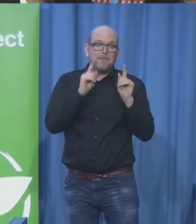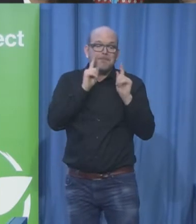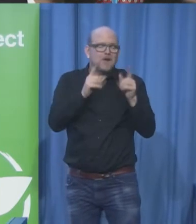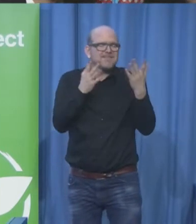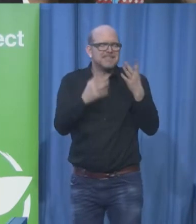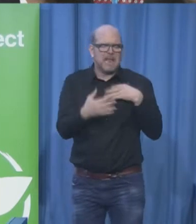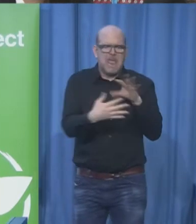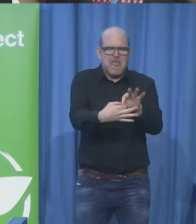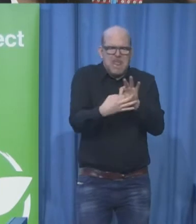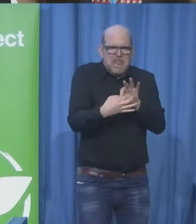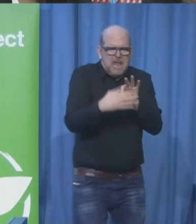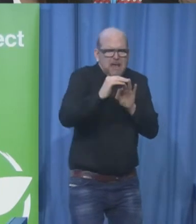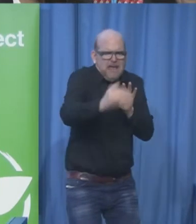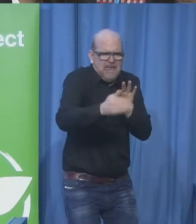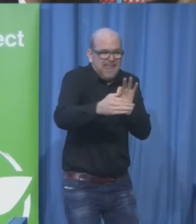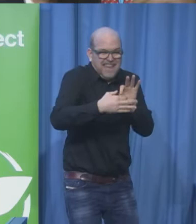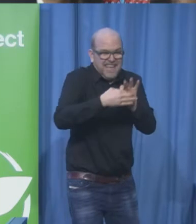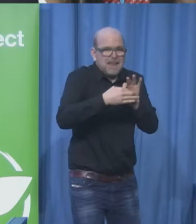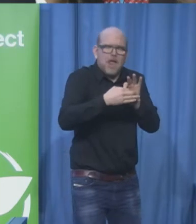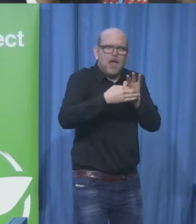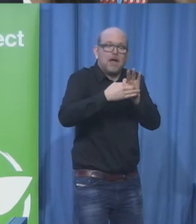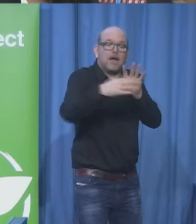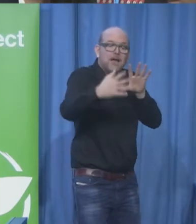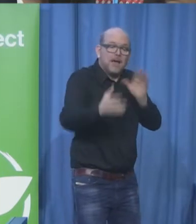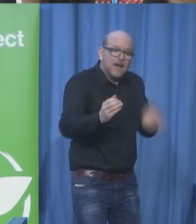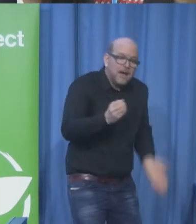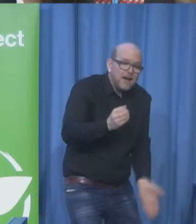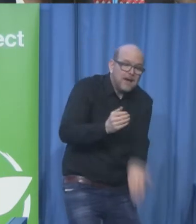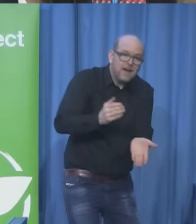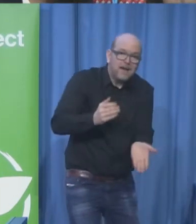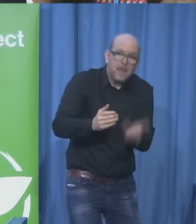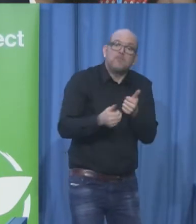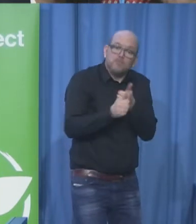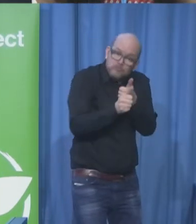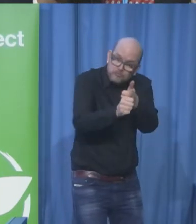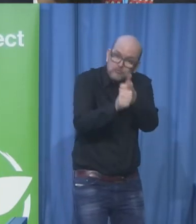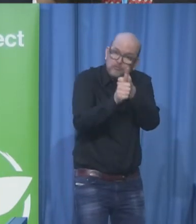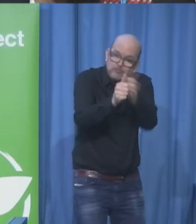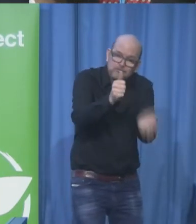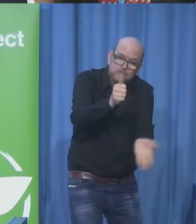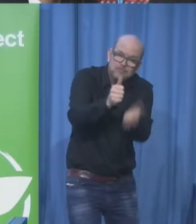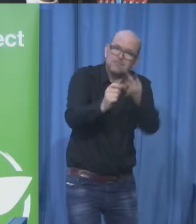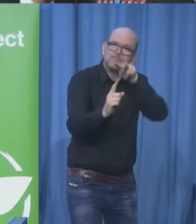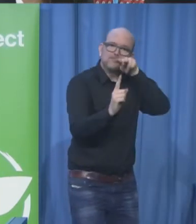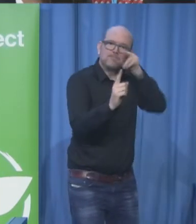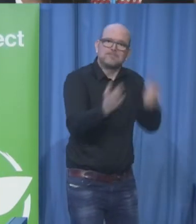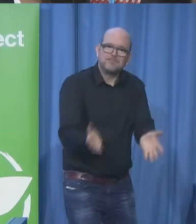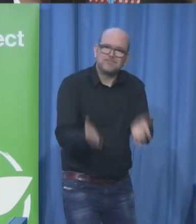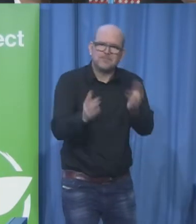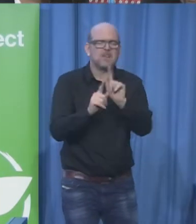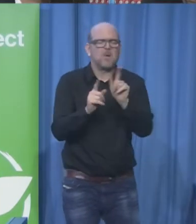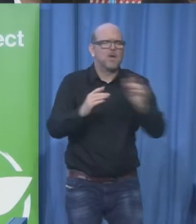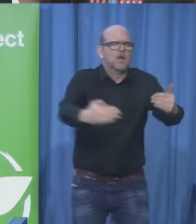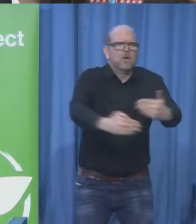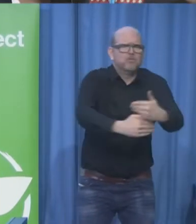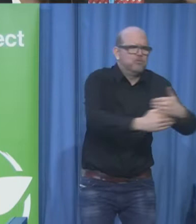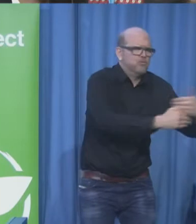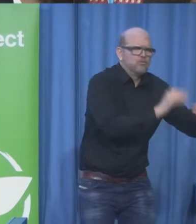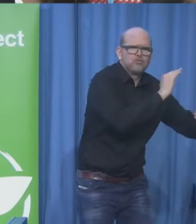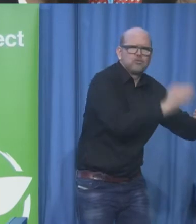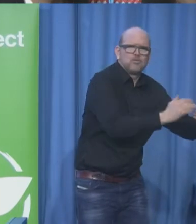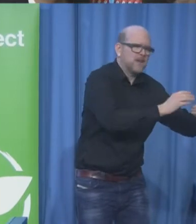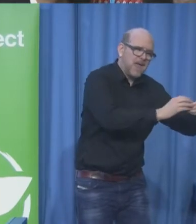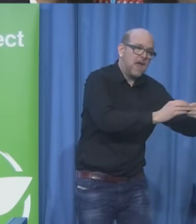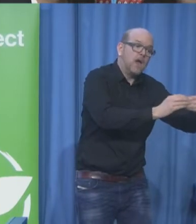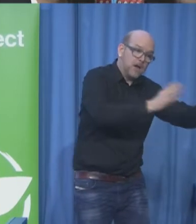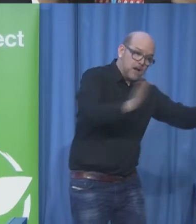the natural instinct of a parent is to protect their offspring. And I think what I learned from my parents was that